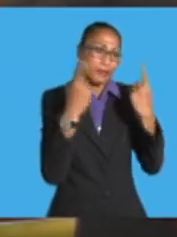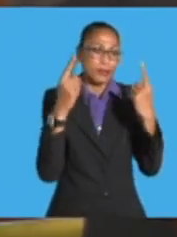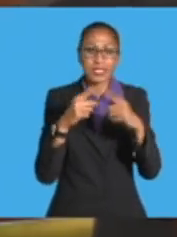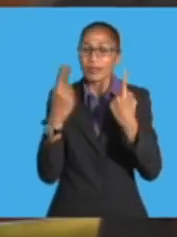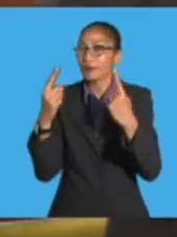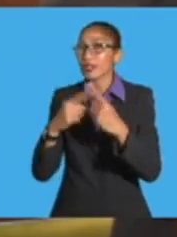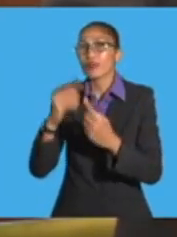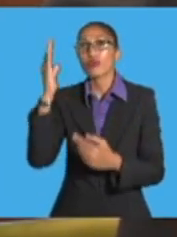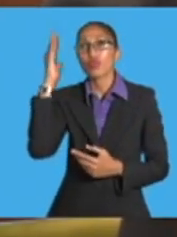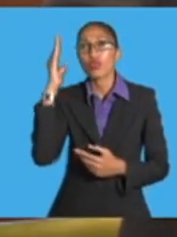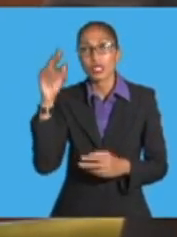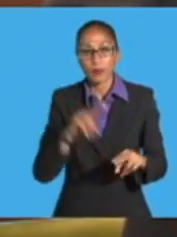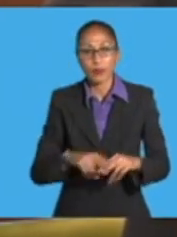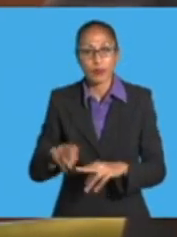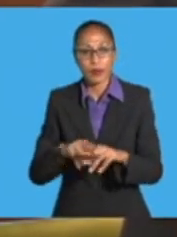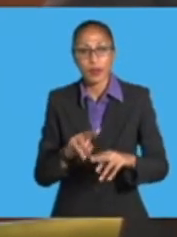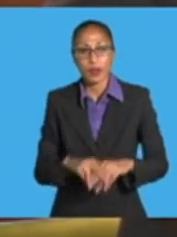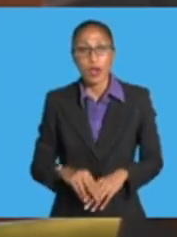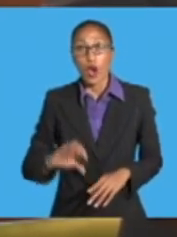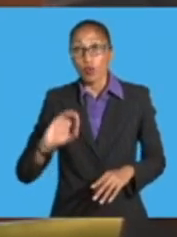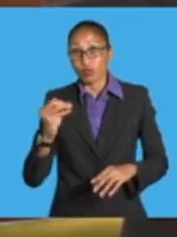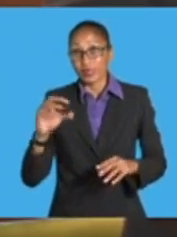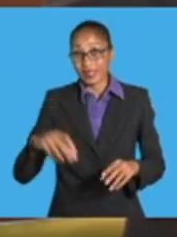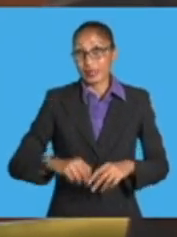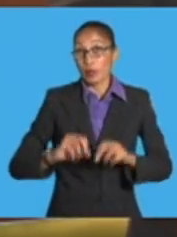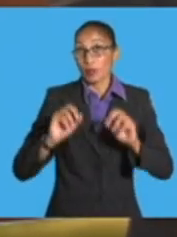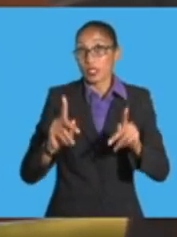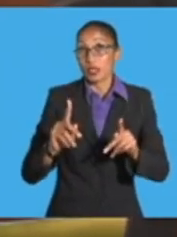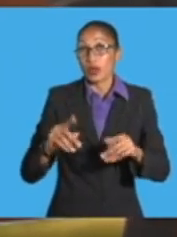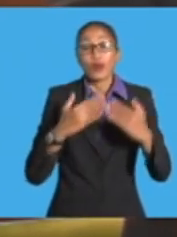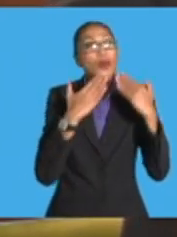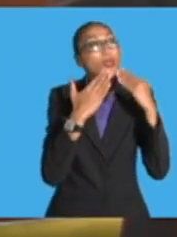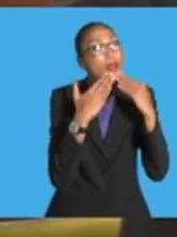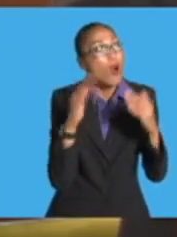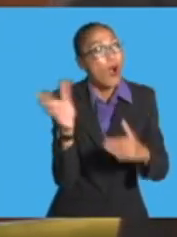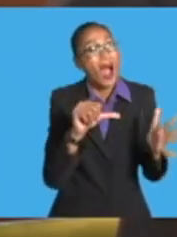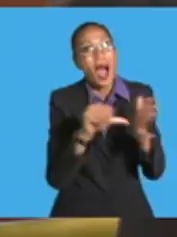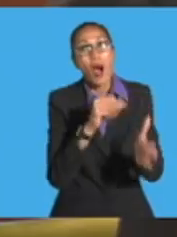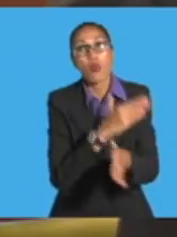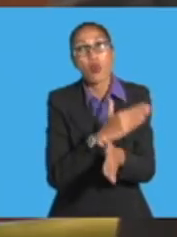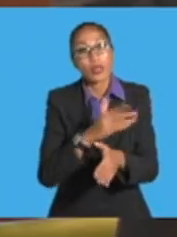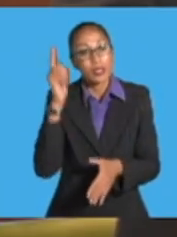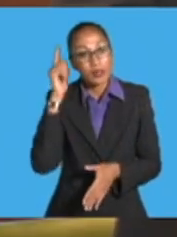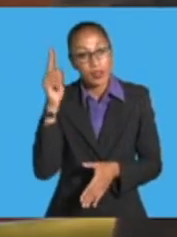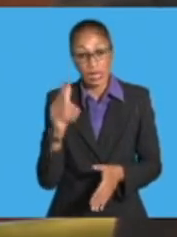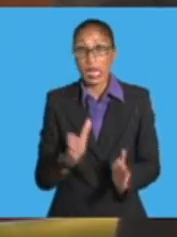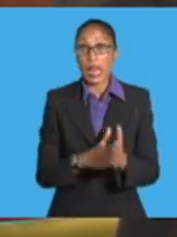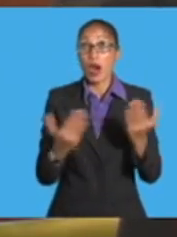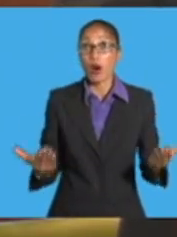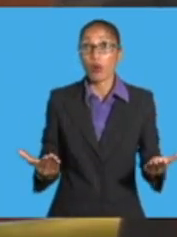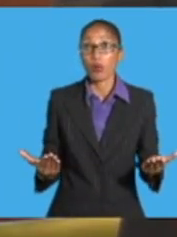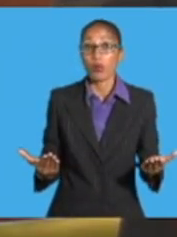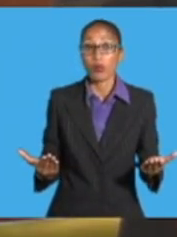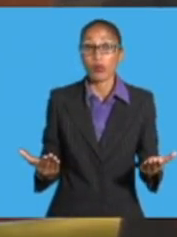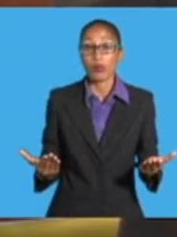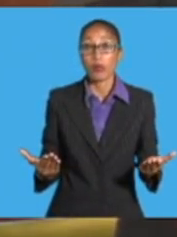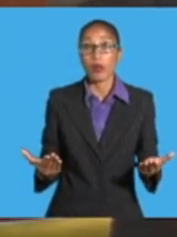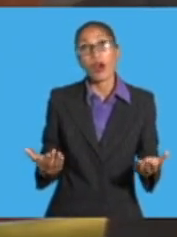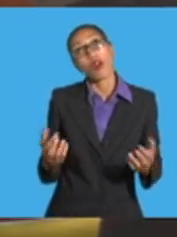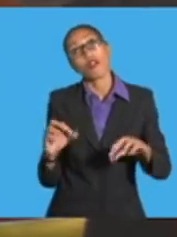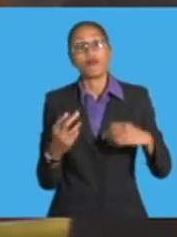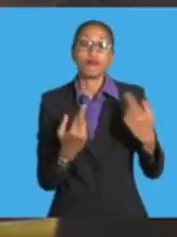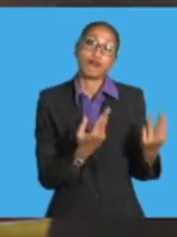Fiji. I take this opportunity to thank those hardworking teachers, those serving now and those that have